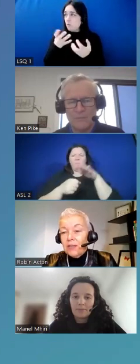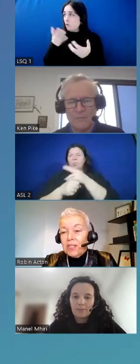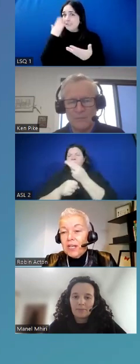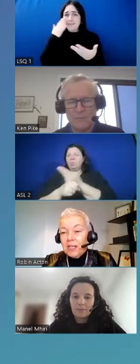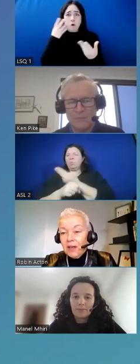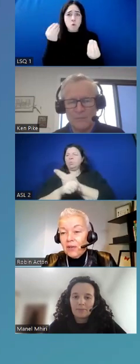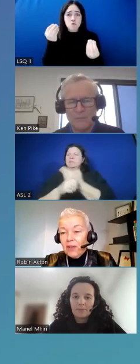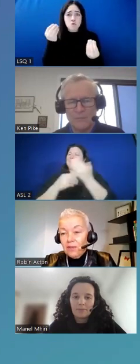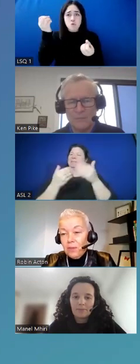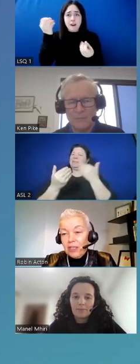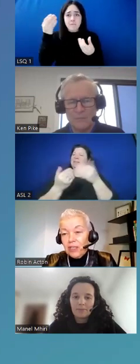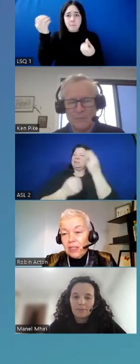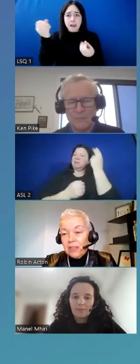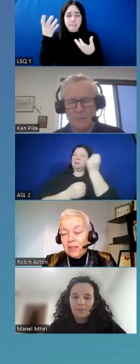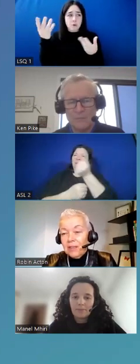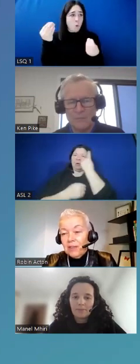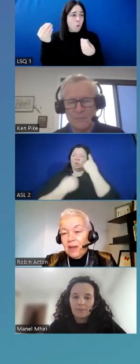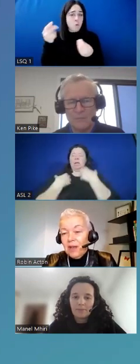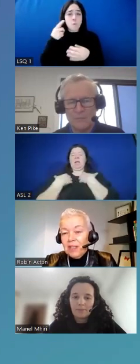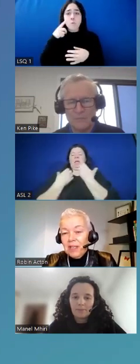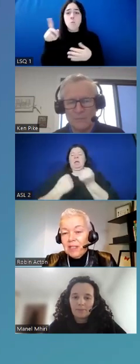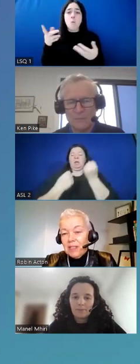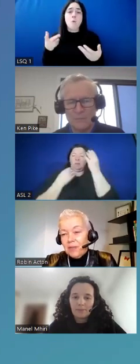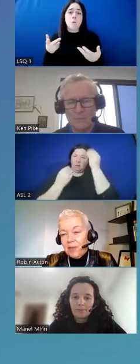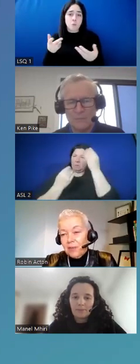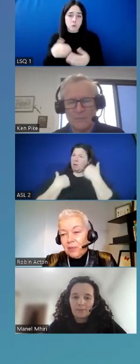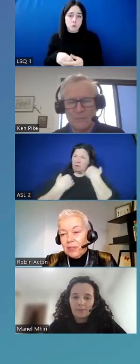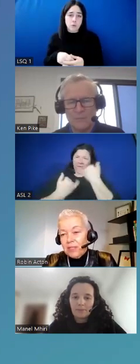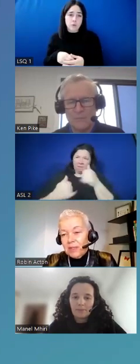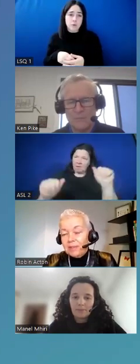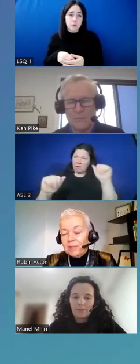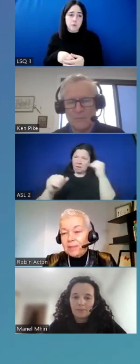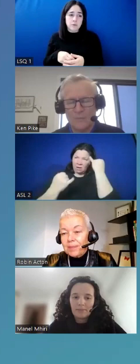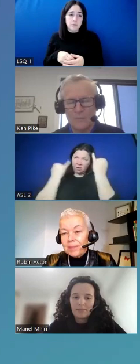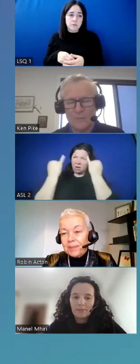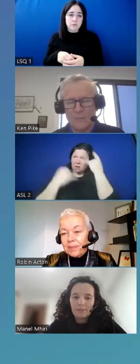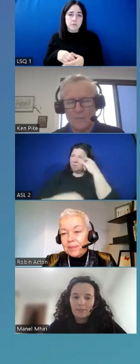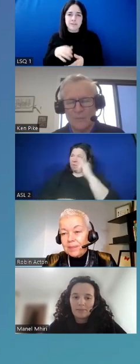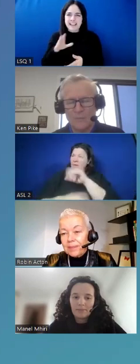to understand health information? Do you have any ideas for that person?